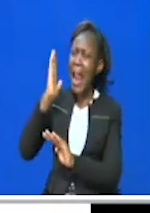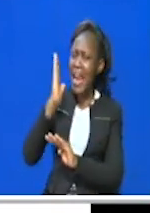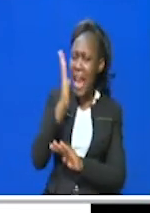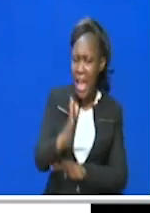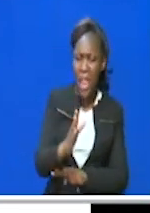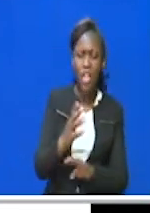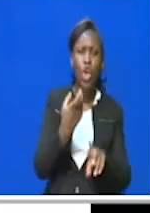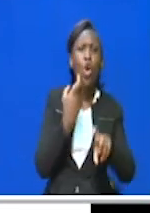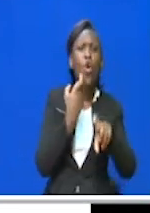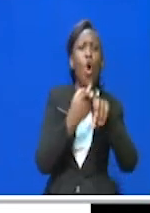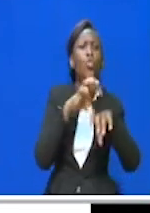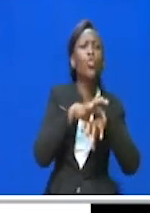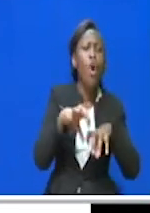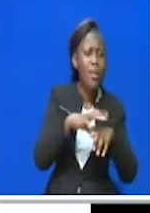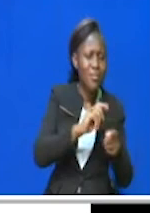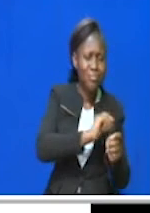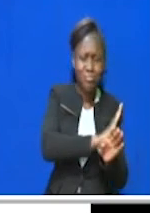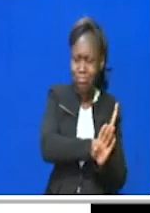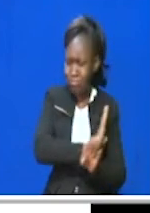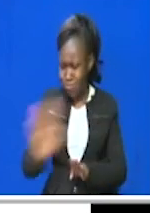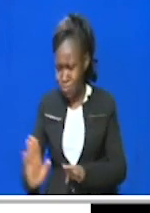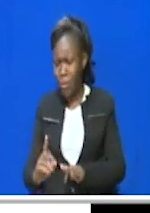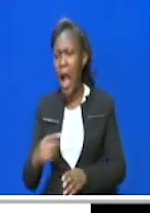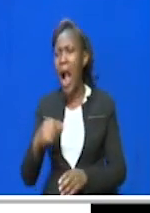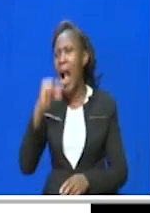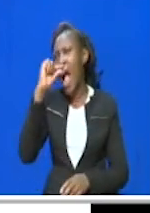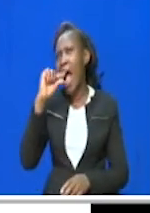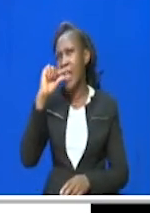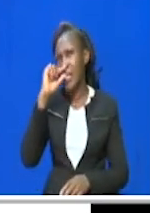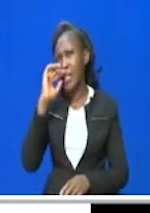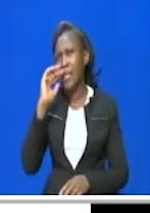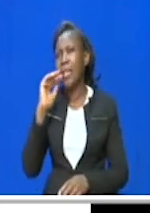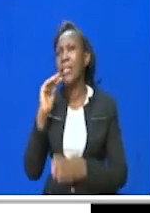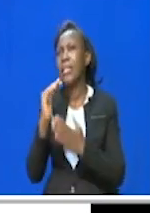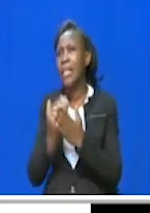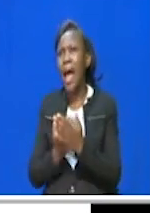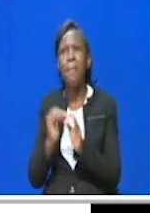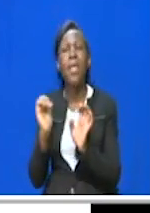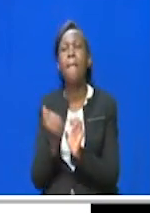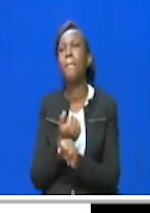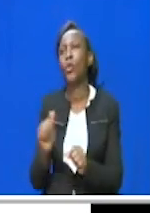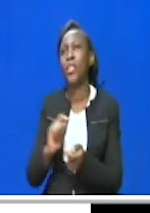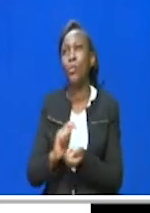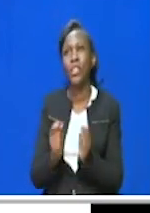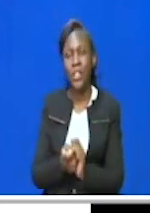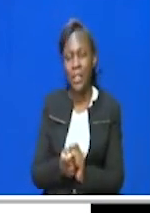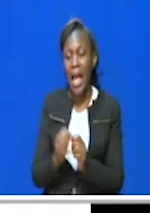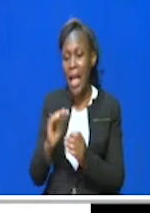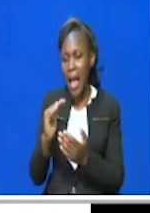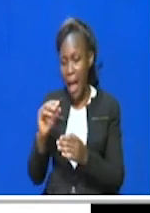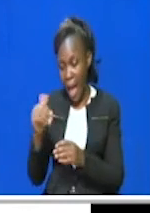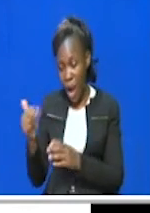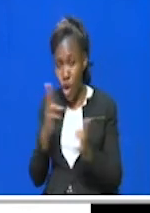also to gas. But there are some other solids which cannot do that. What do? They change from